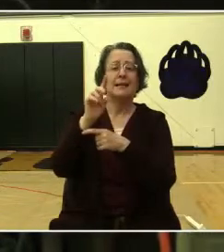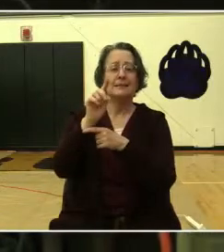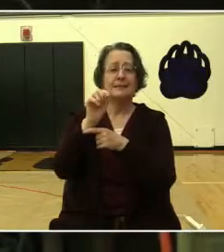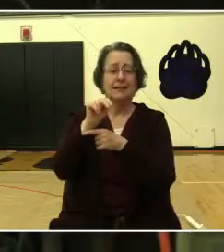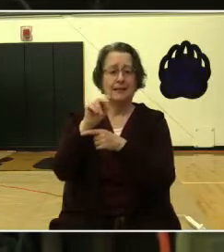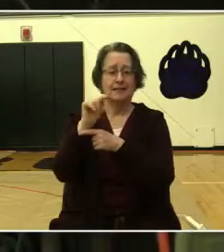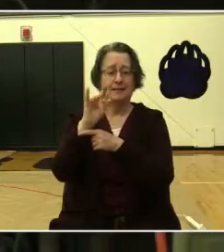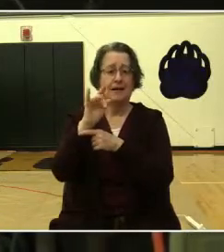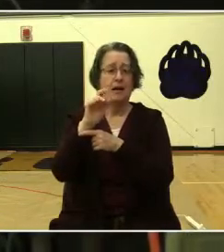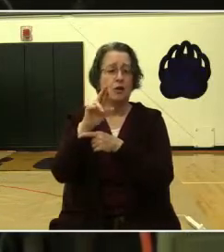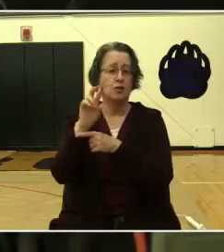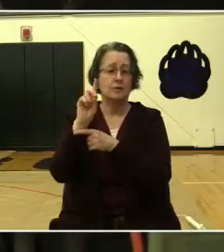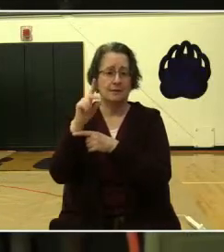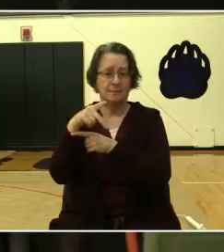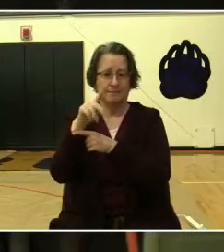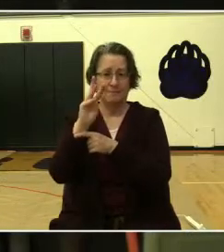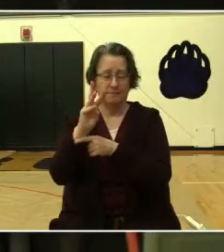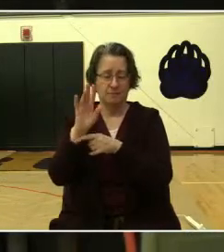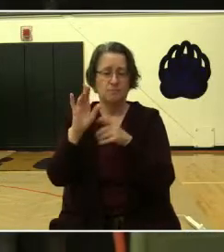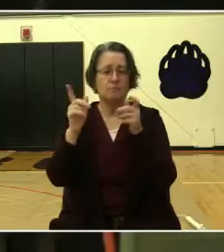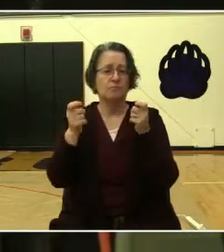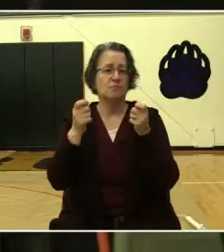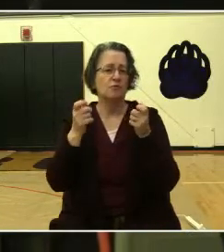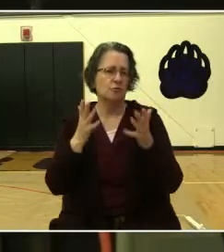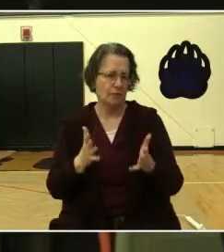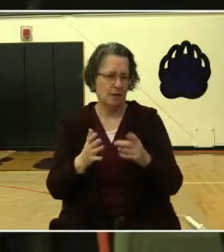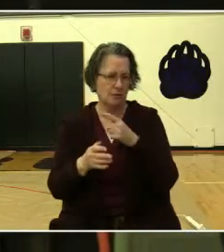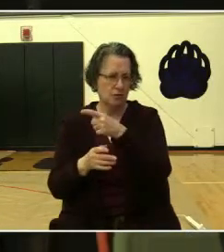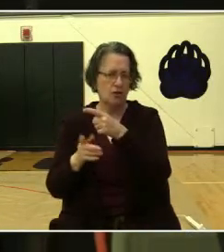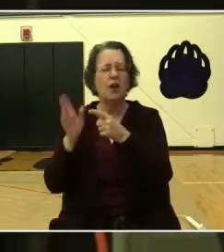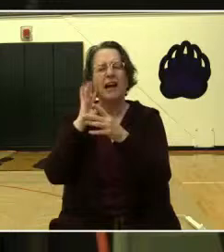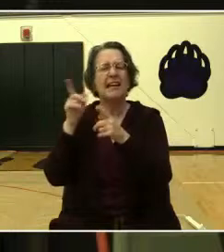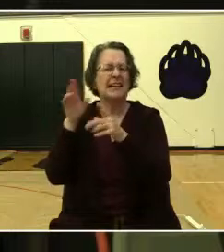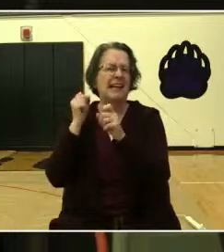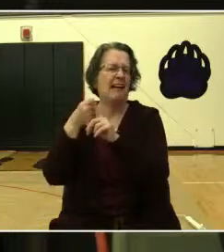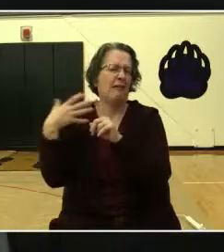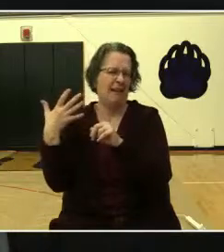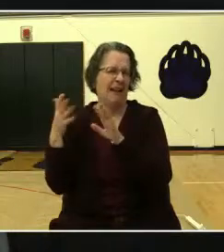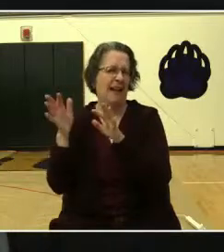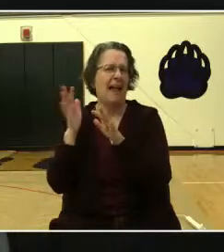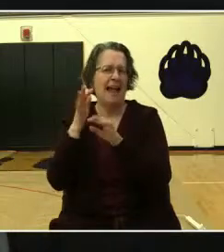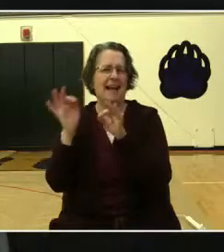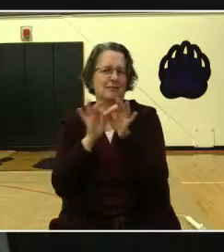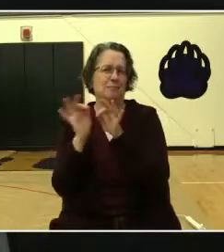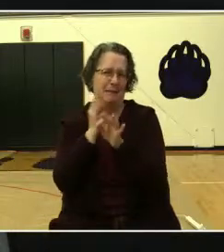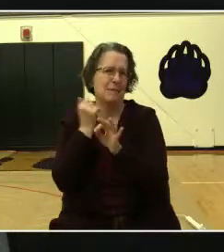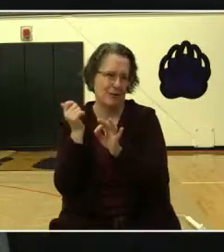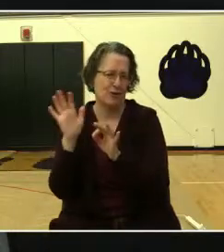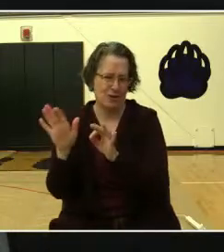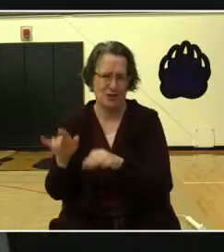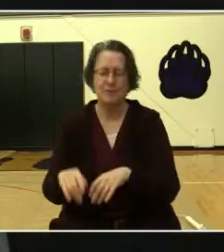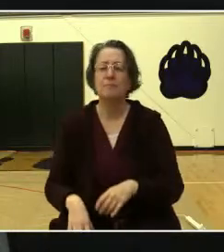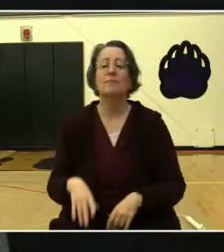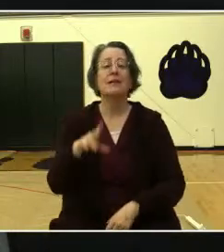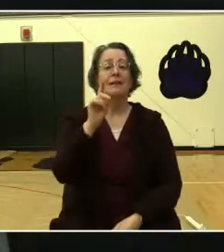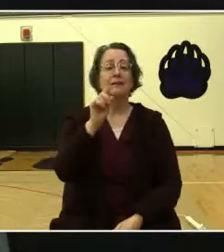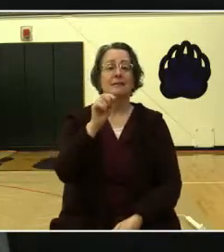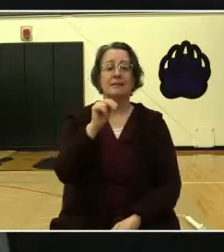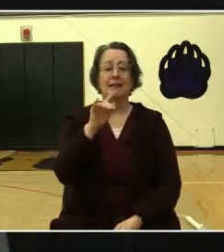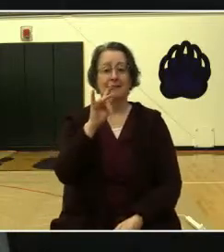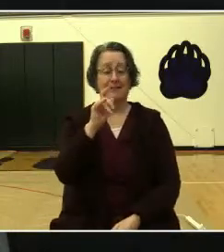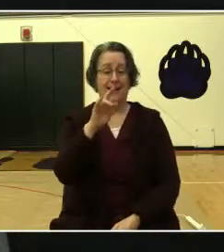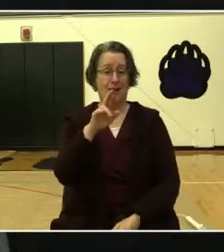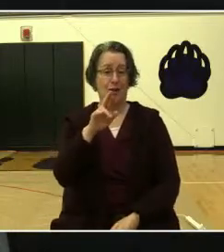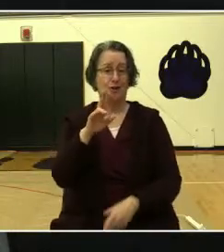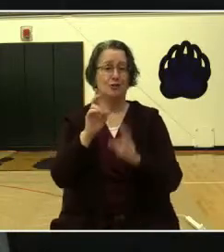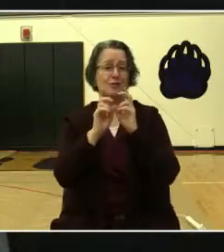that question and hopefully uh expand on my my answer on the previous question so Dan Tyler Department of Public Works uh